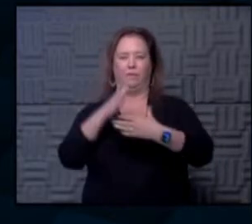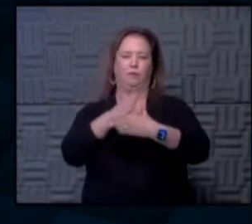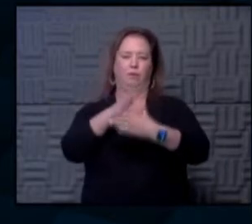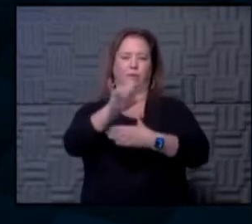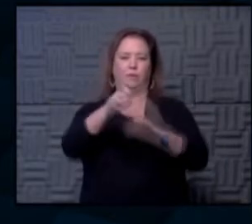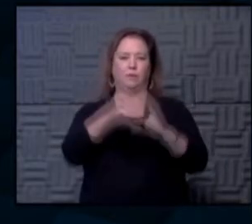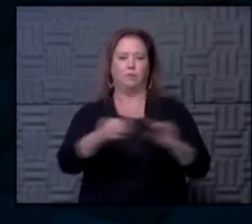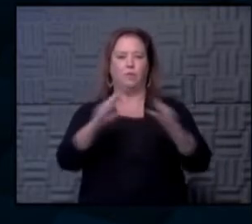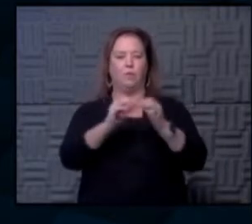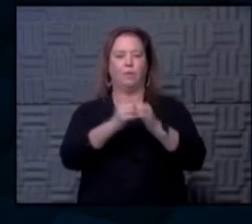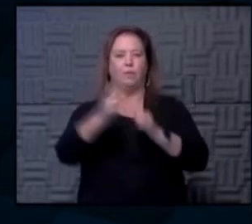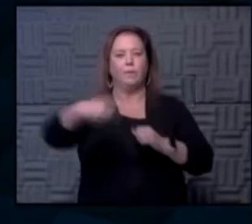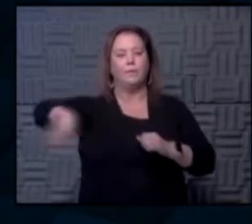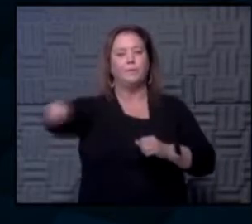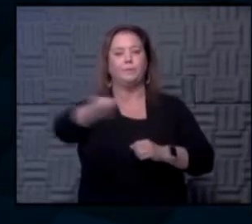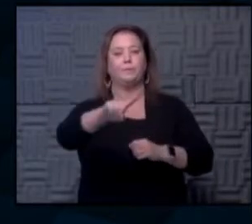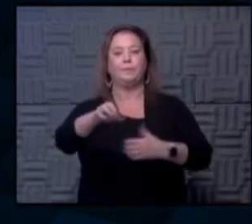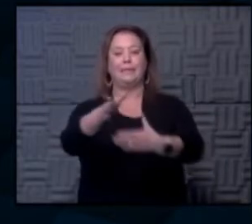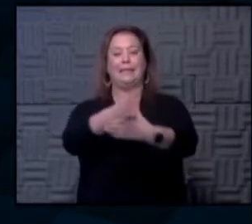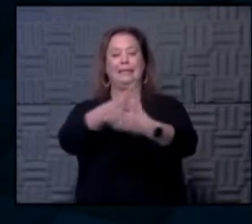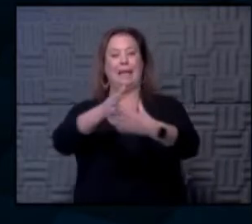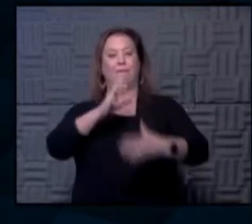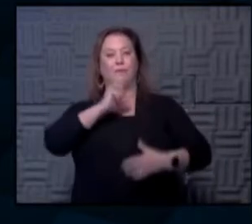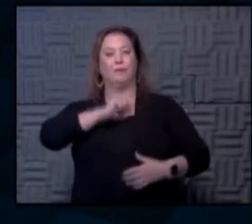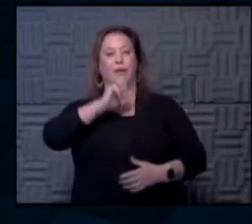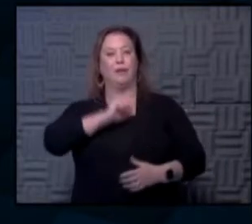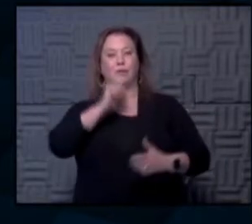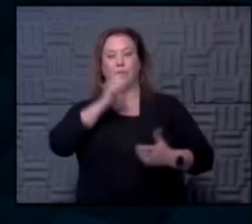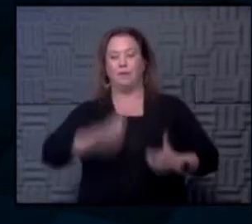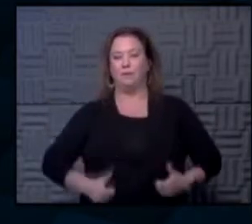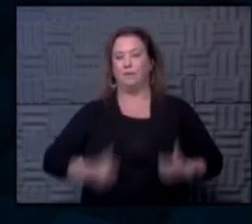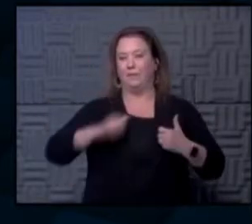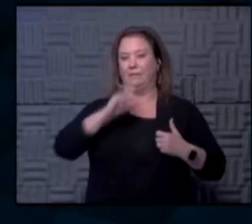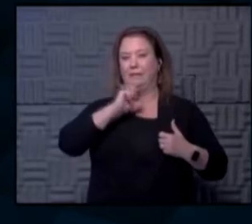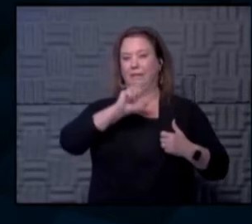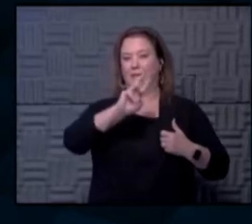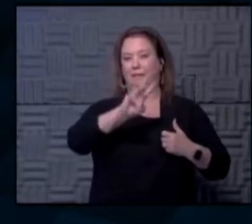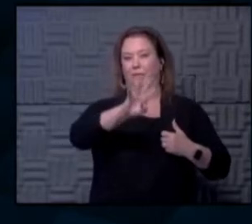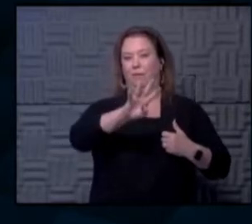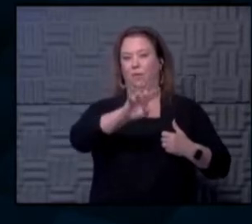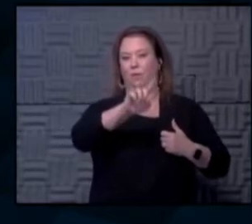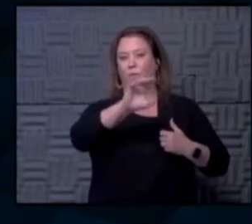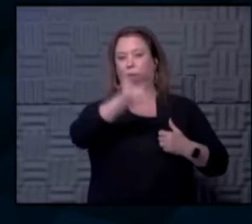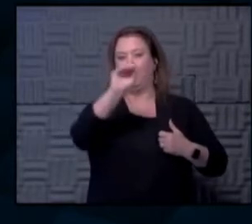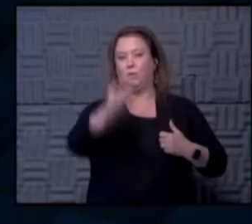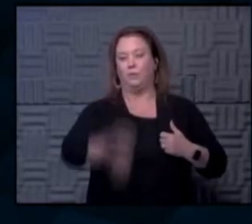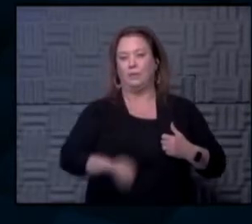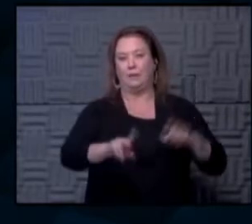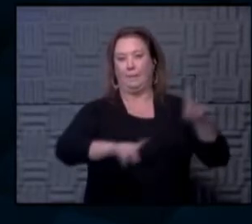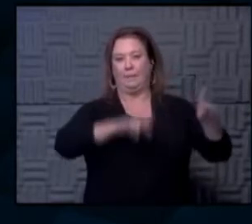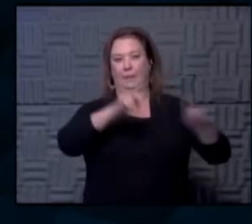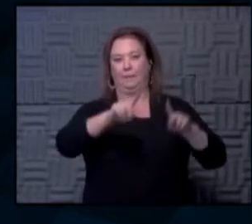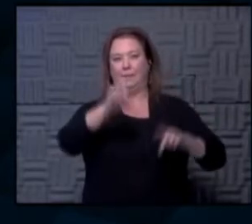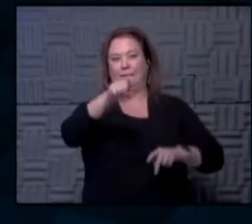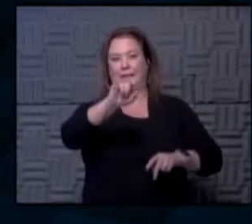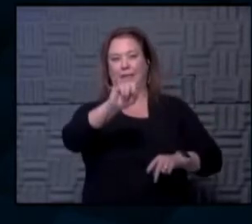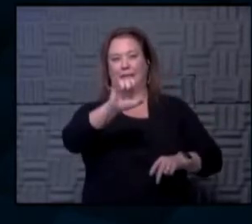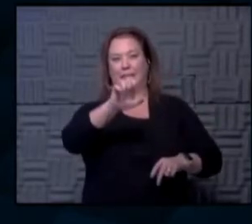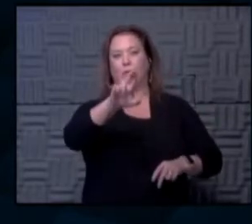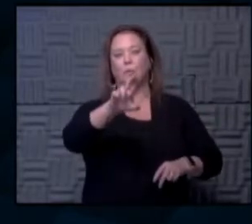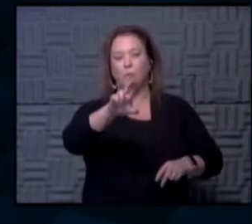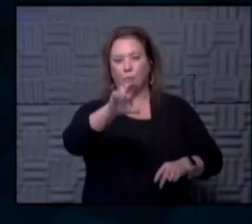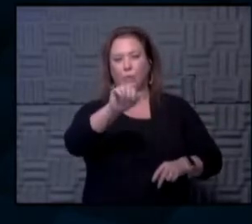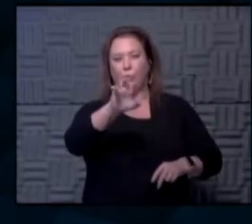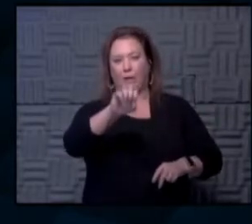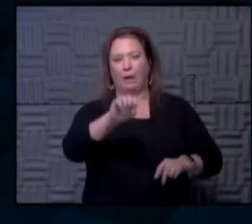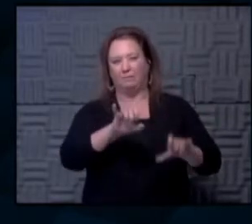story. The average age of those not surviving here is 64. 100% of those patients that have died in the hospital have needed ICU care or have been